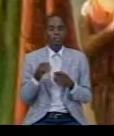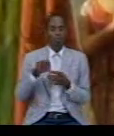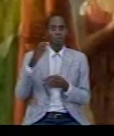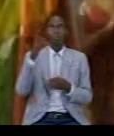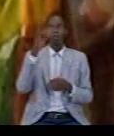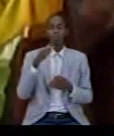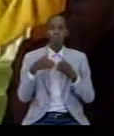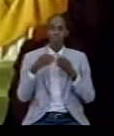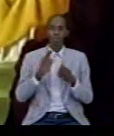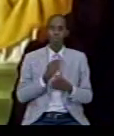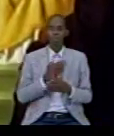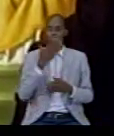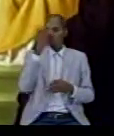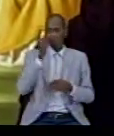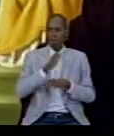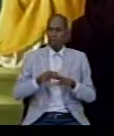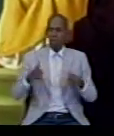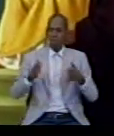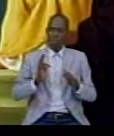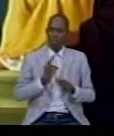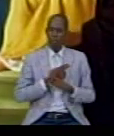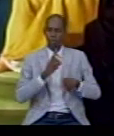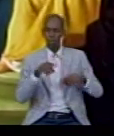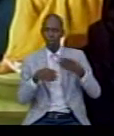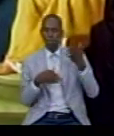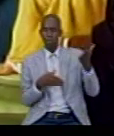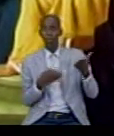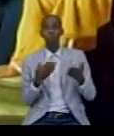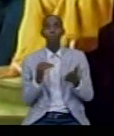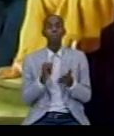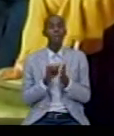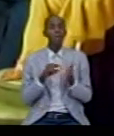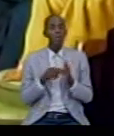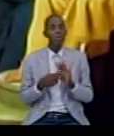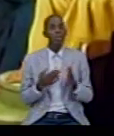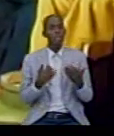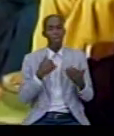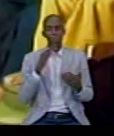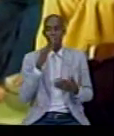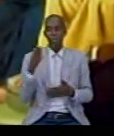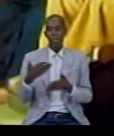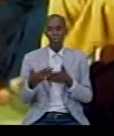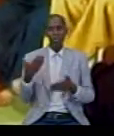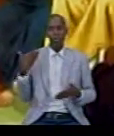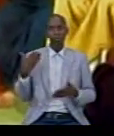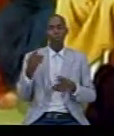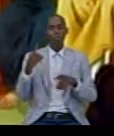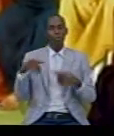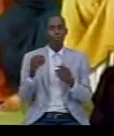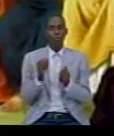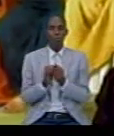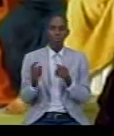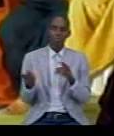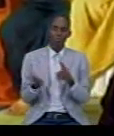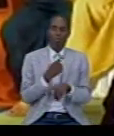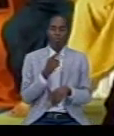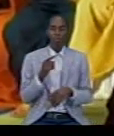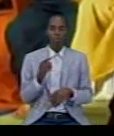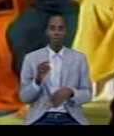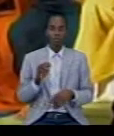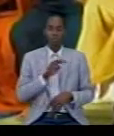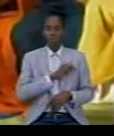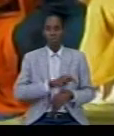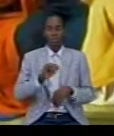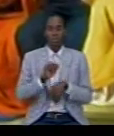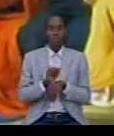Why not let us go again? That means they are gone before. They went in the first missionary journey, but now to do follow-up. Let us